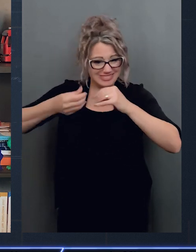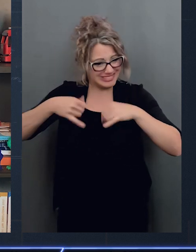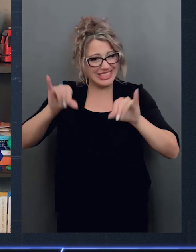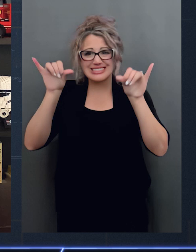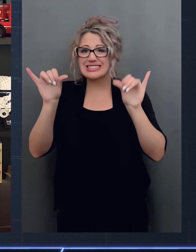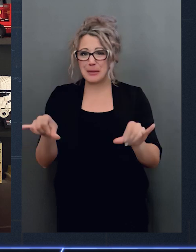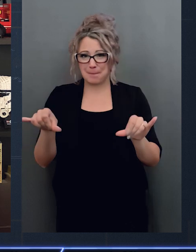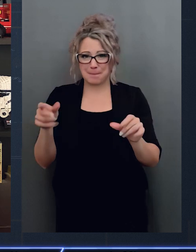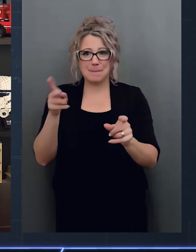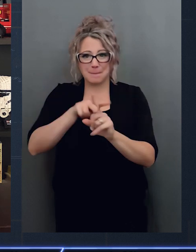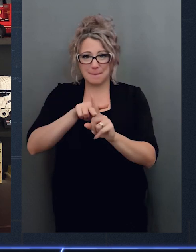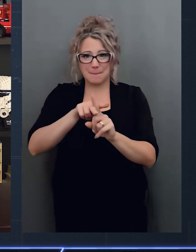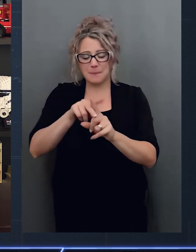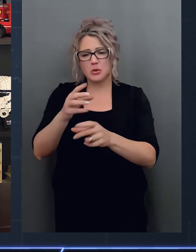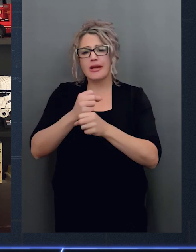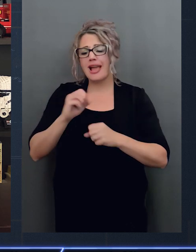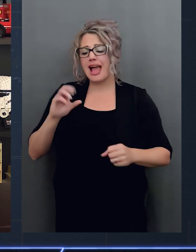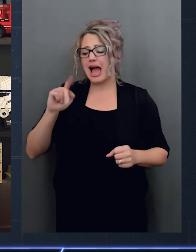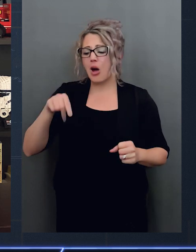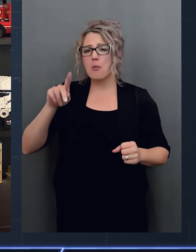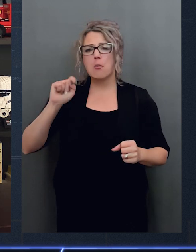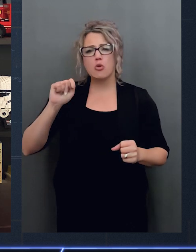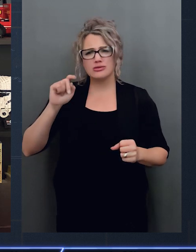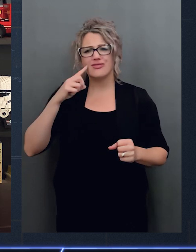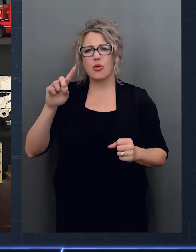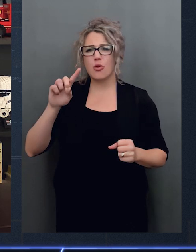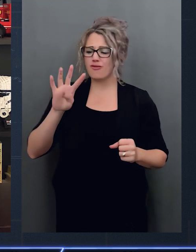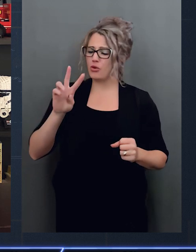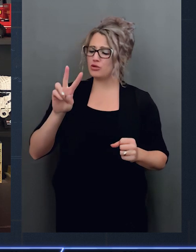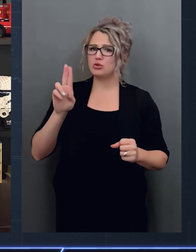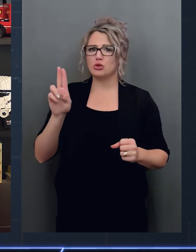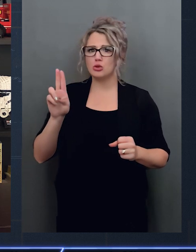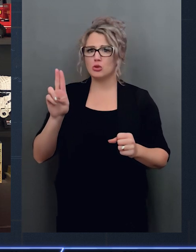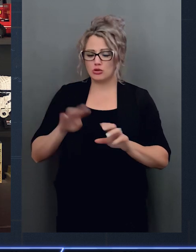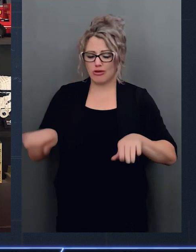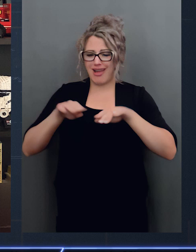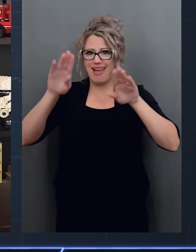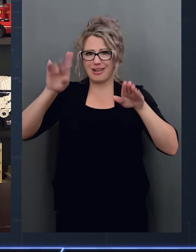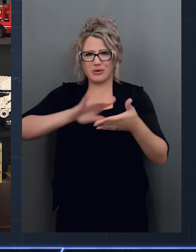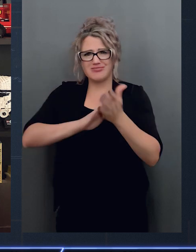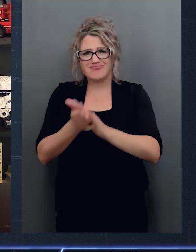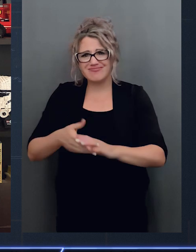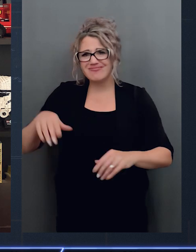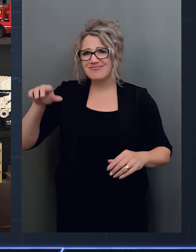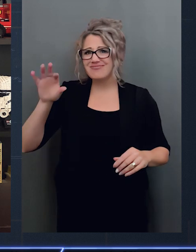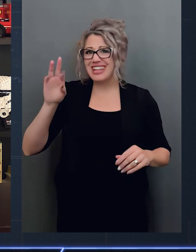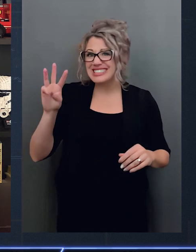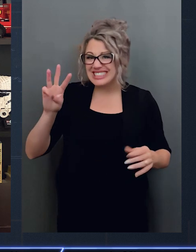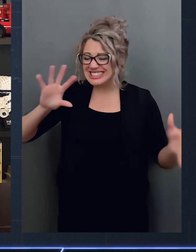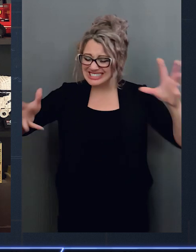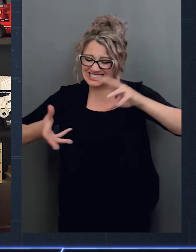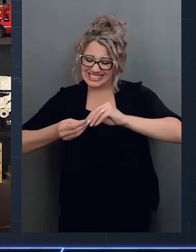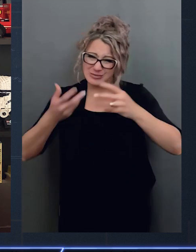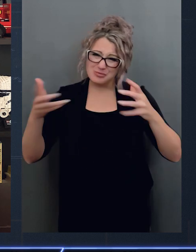still apply. You can get Outposts as a 42U rack, and you can use up to 96 racks together to create a gigantic pool of